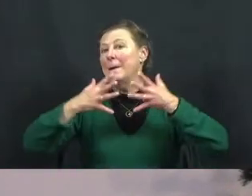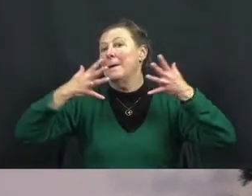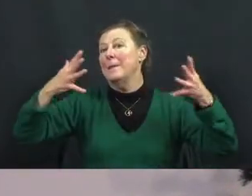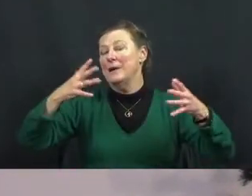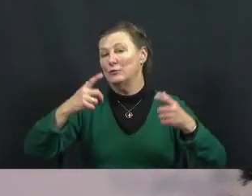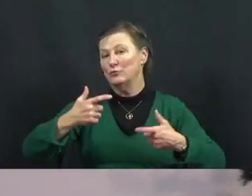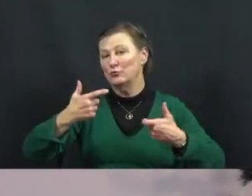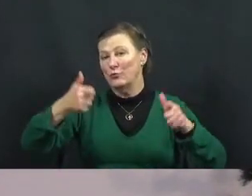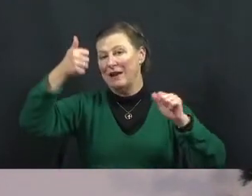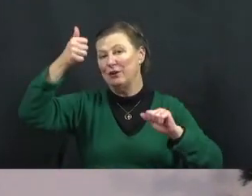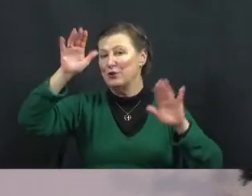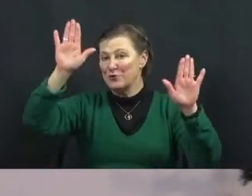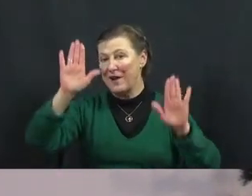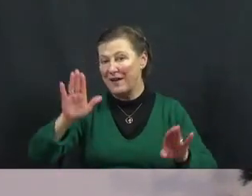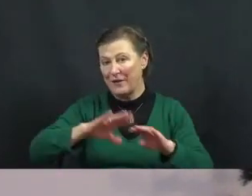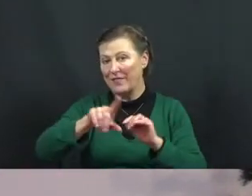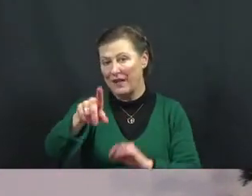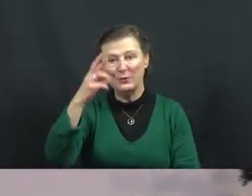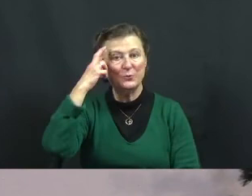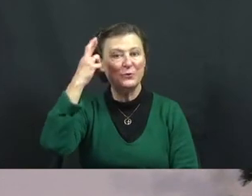you have yet realized.